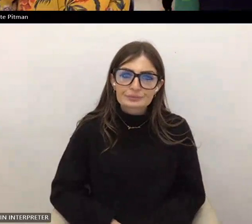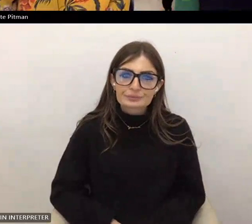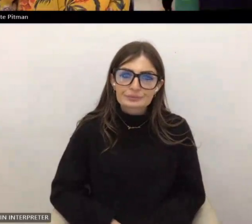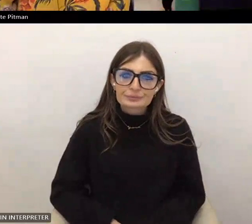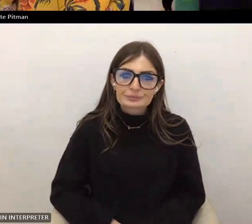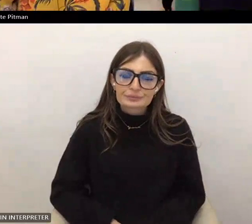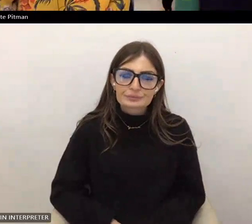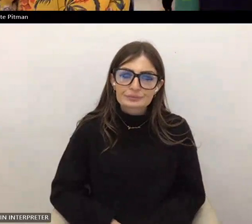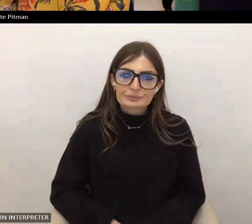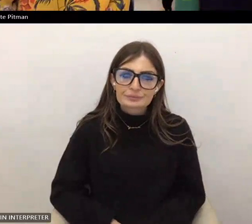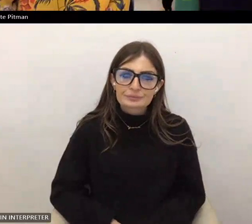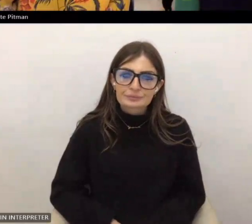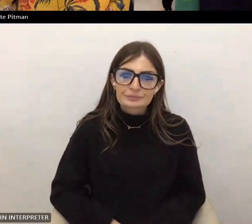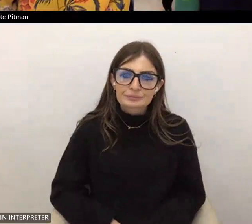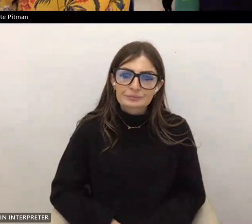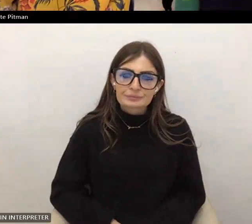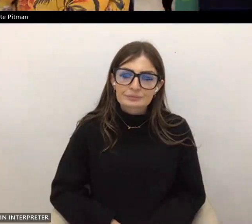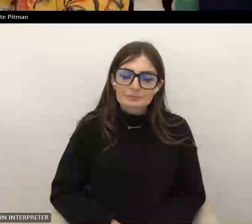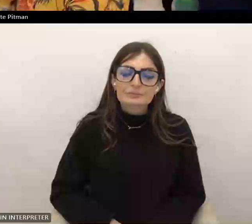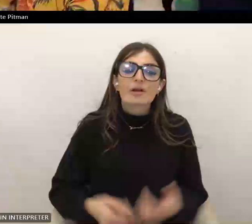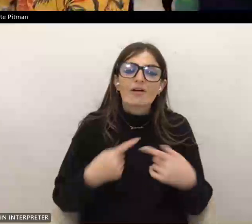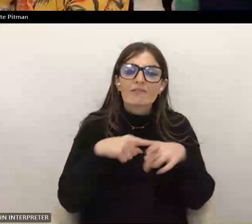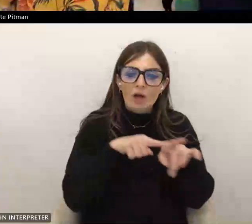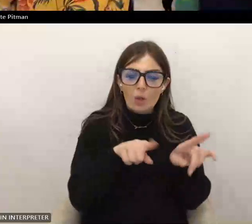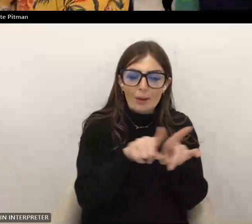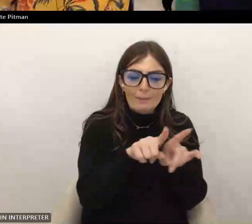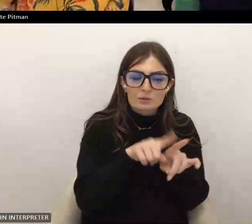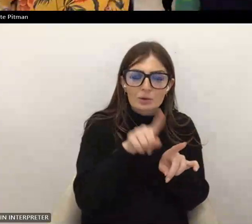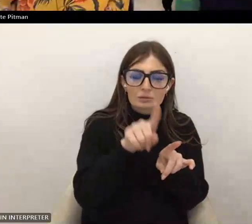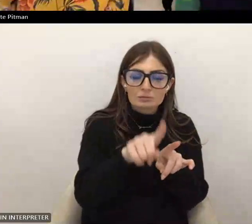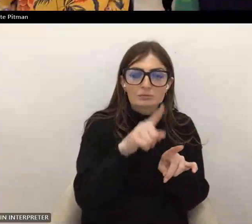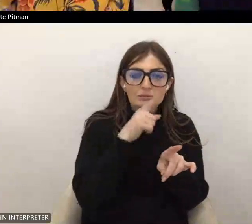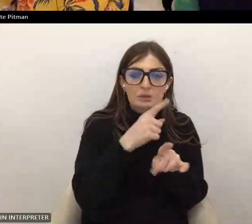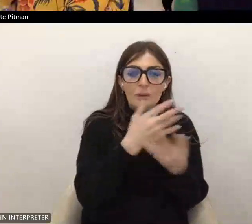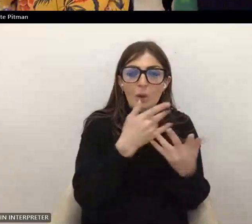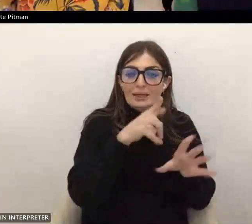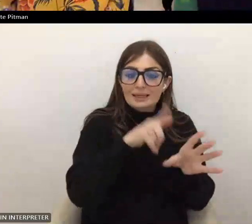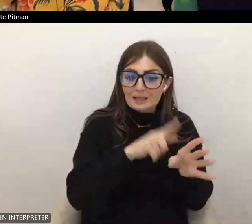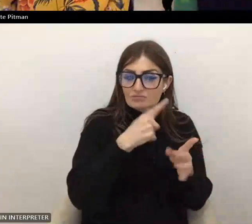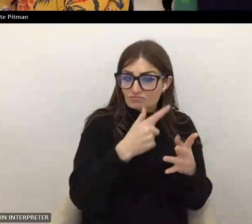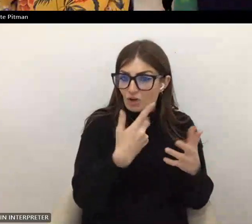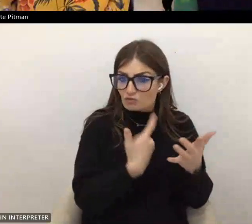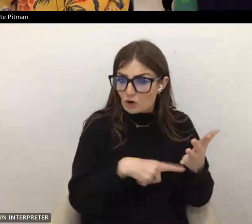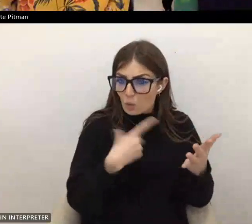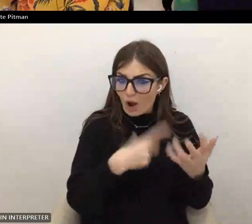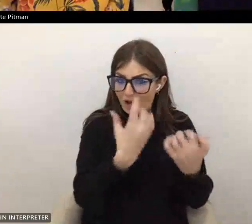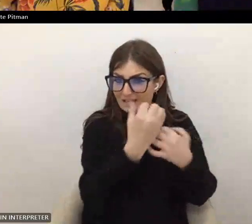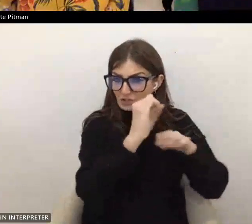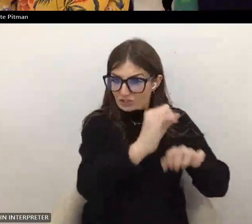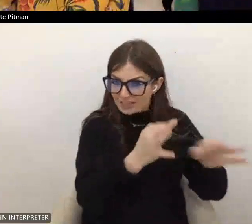And a sort of follow-up question to that, will multi-year applications require strategic plans, and will there be